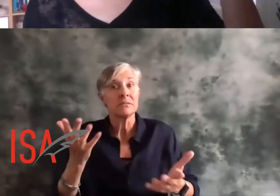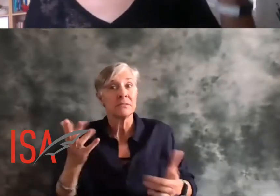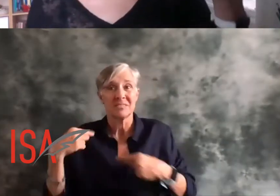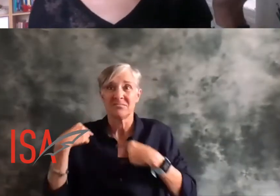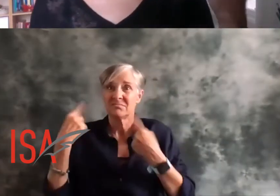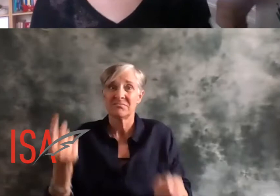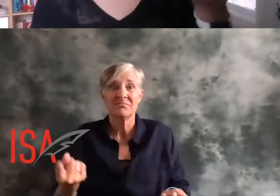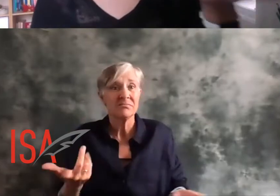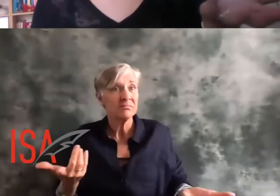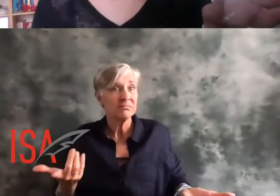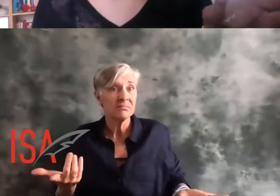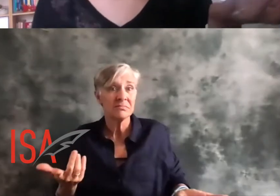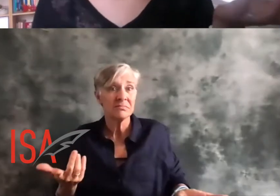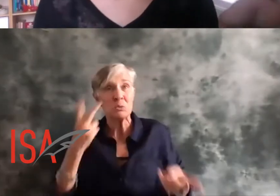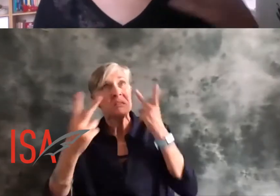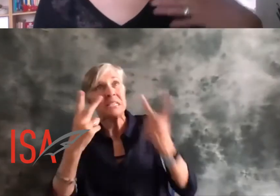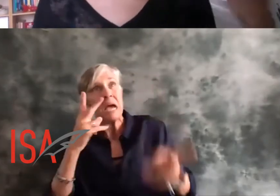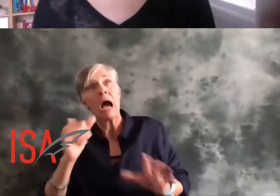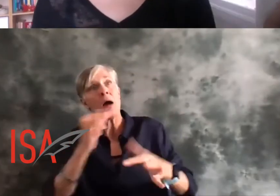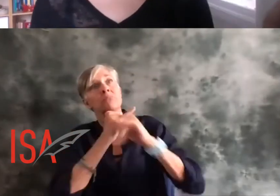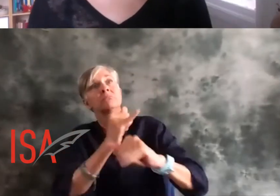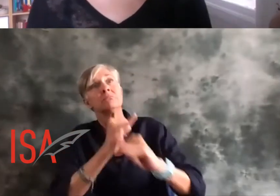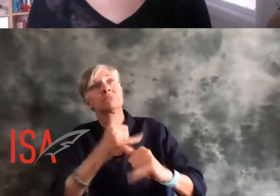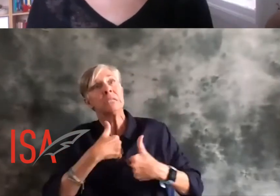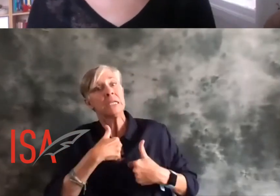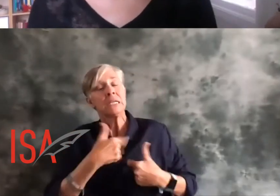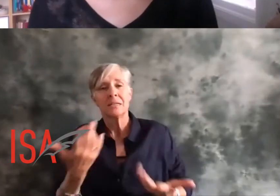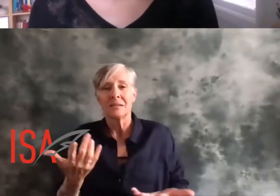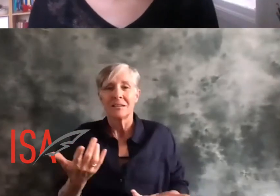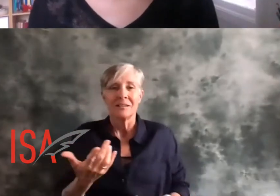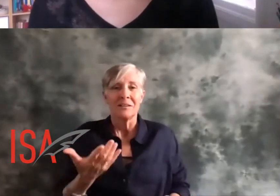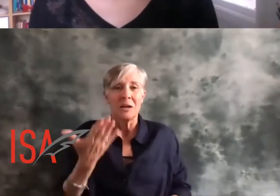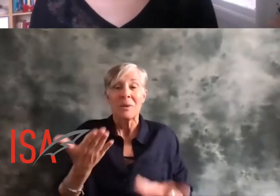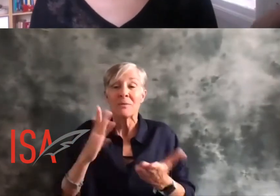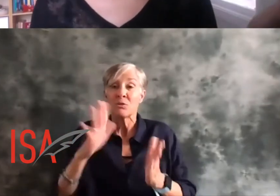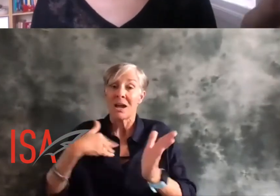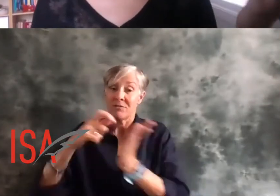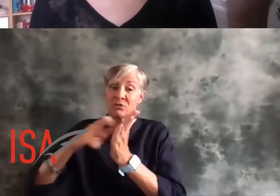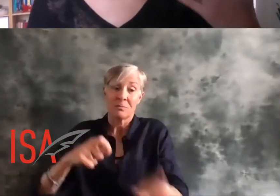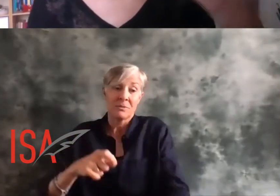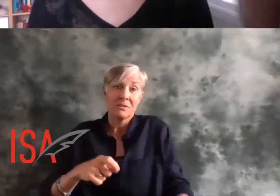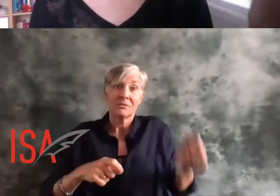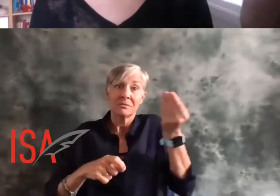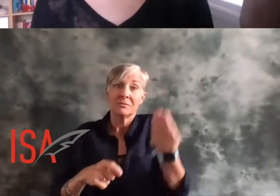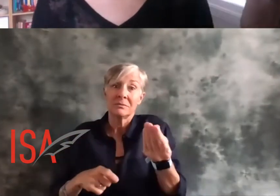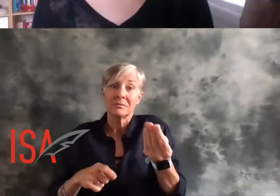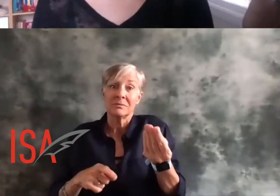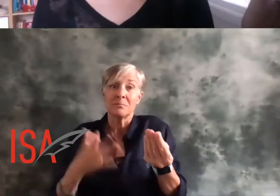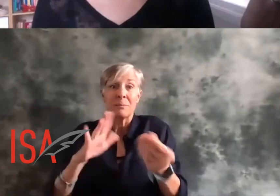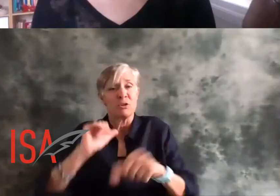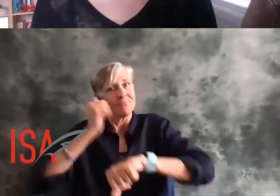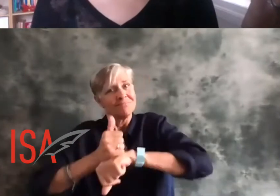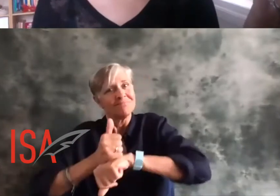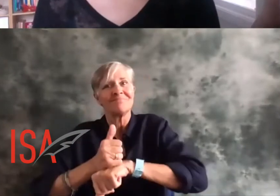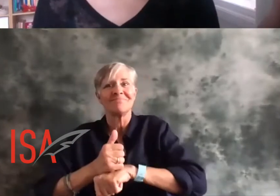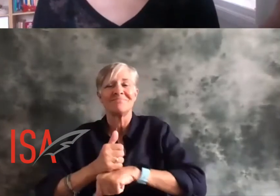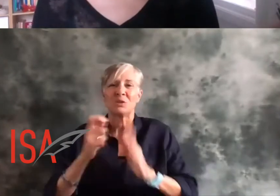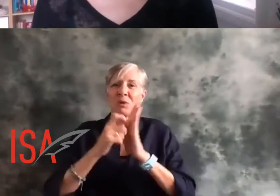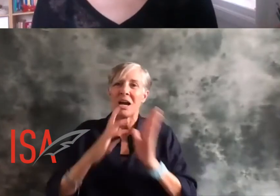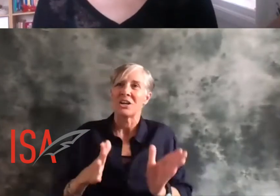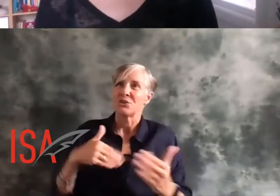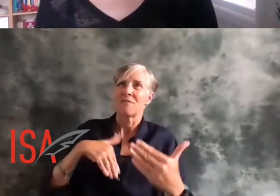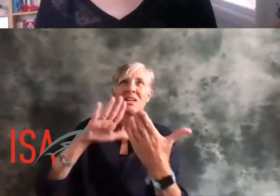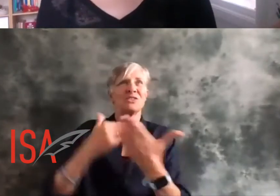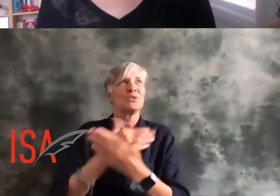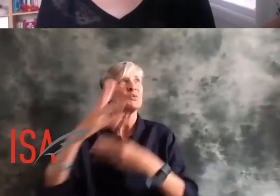time, and you have these stories in your drawer, or maybe you're a very established writer and you're facing this world now that you're